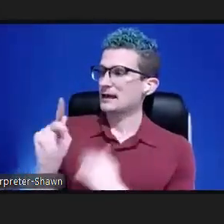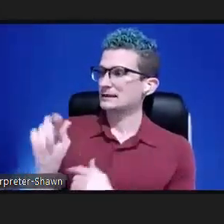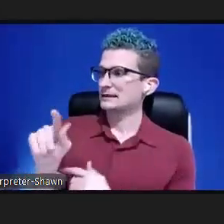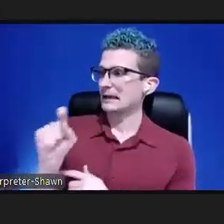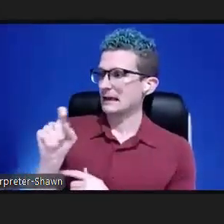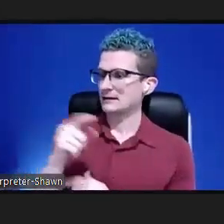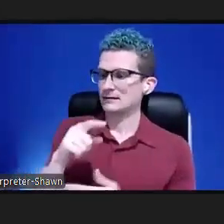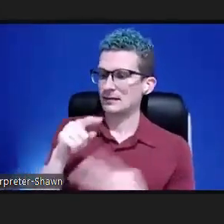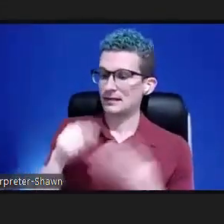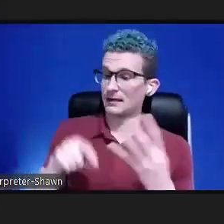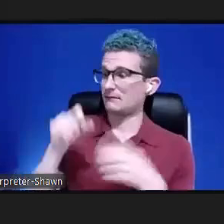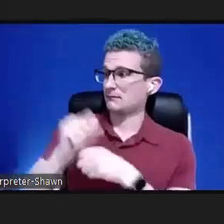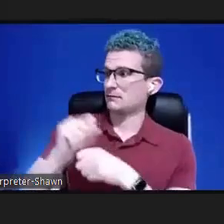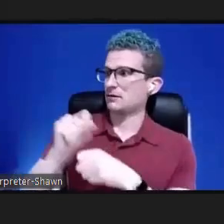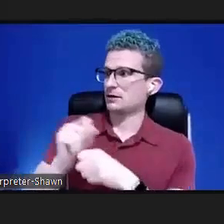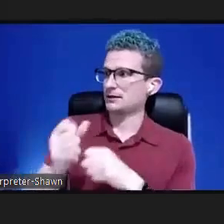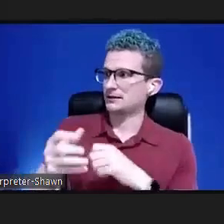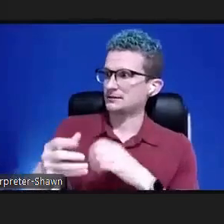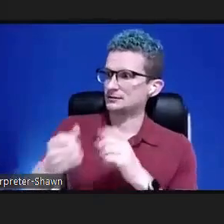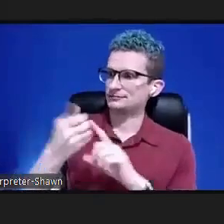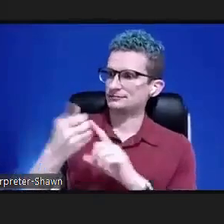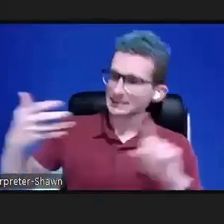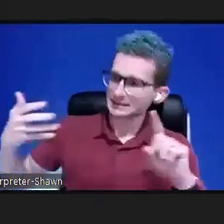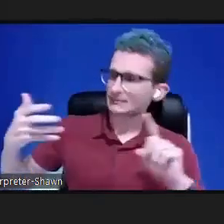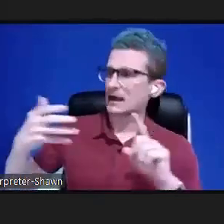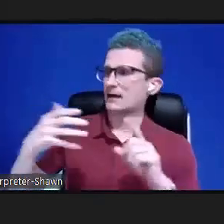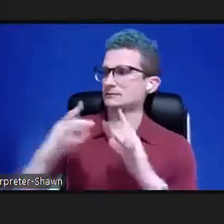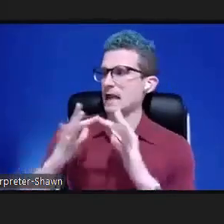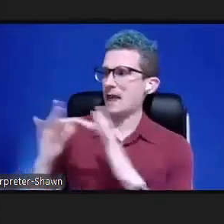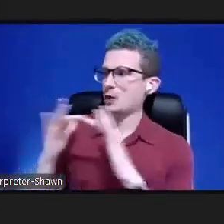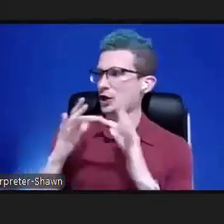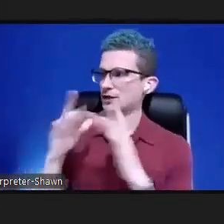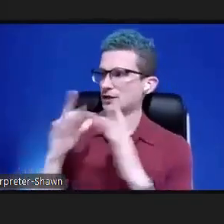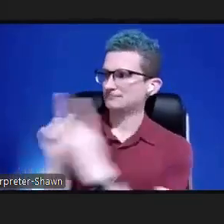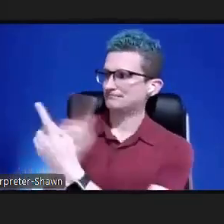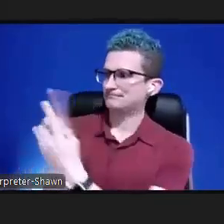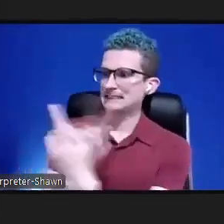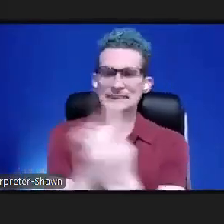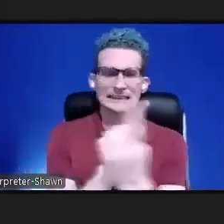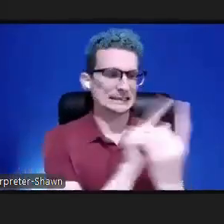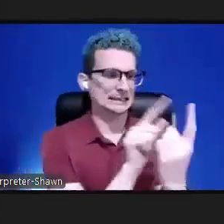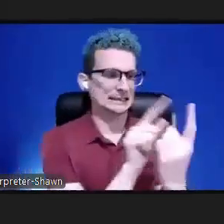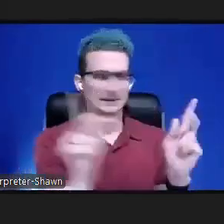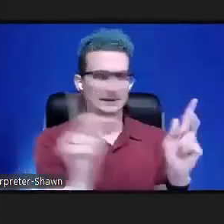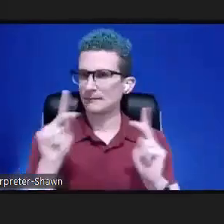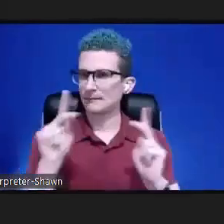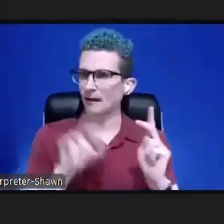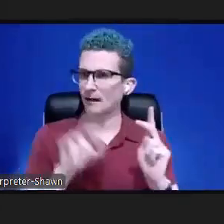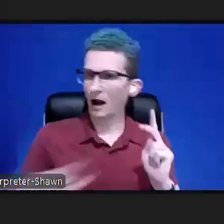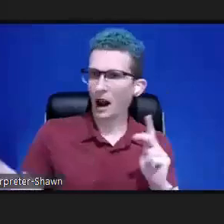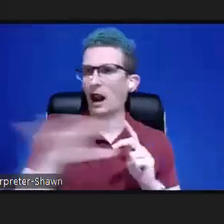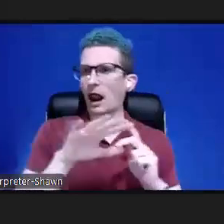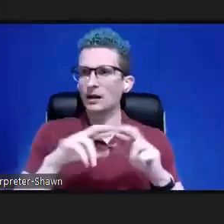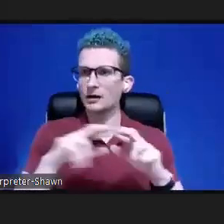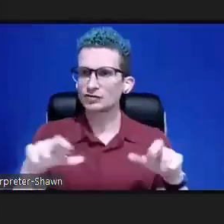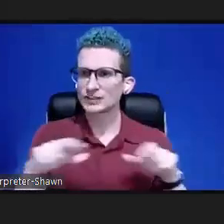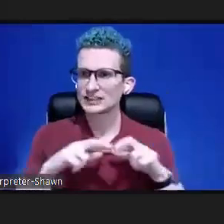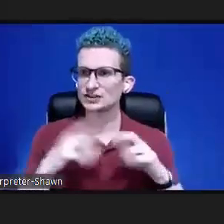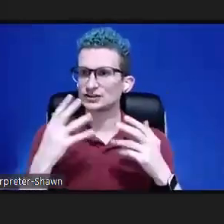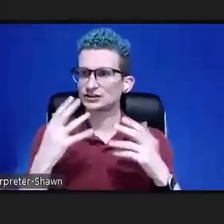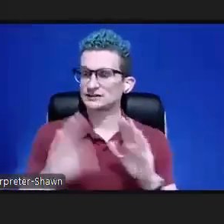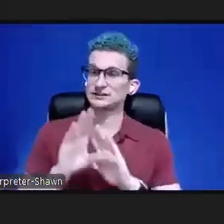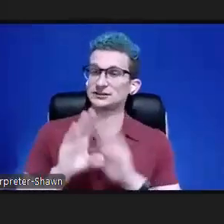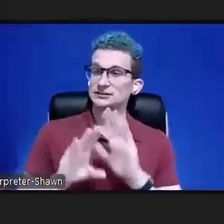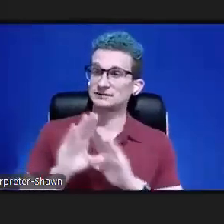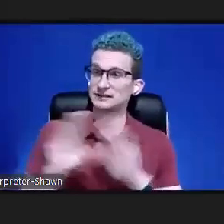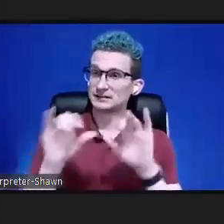their networks and get to know folks all throughout their regions. They have developed frameworks for how they